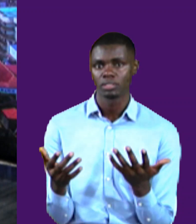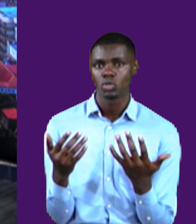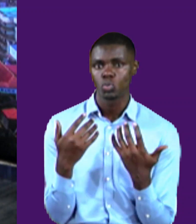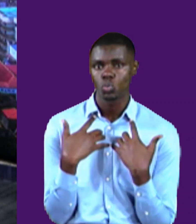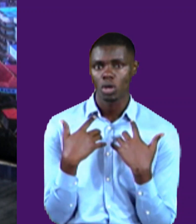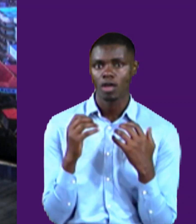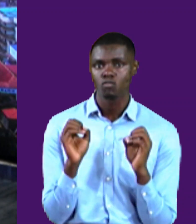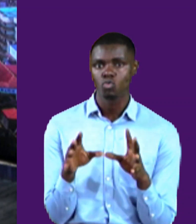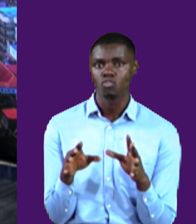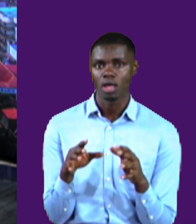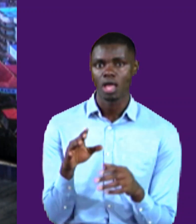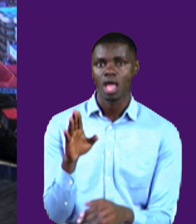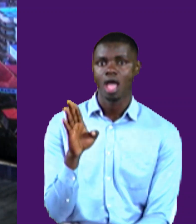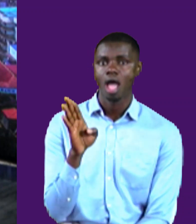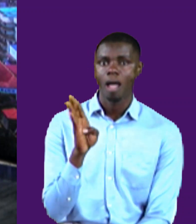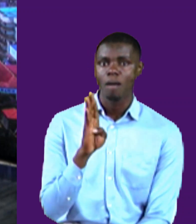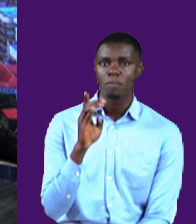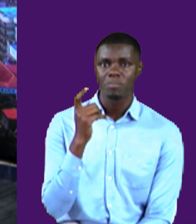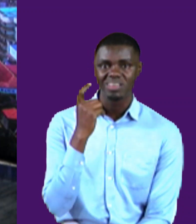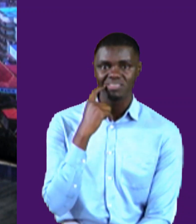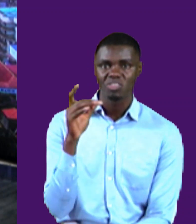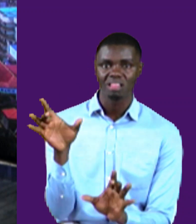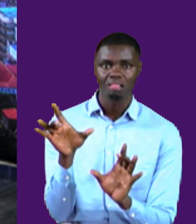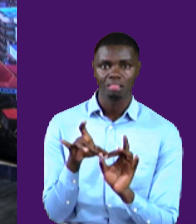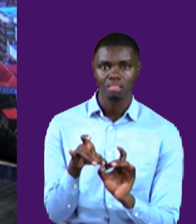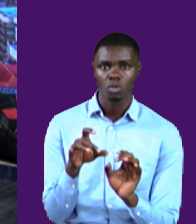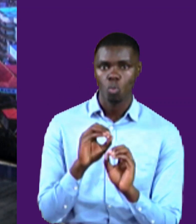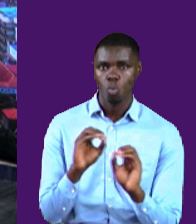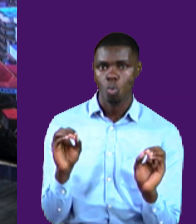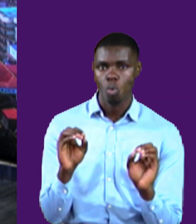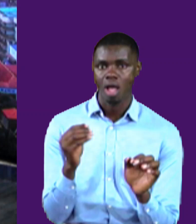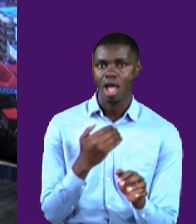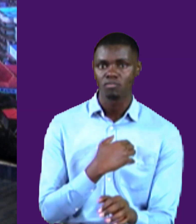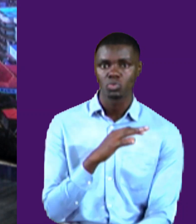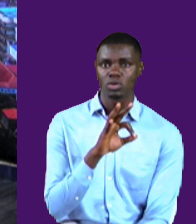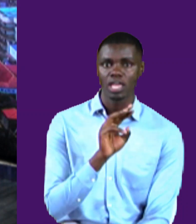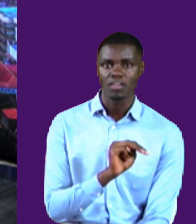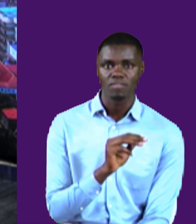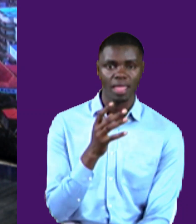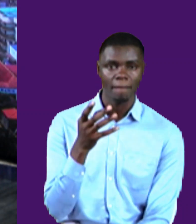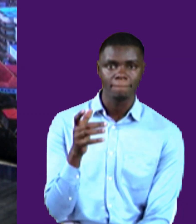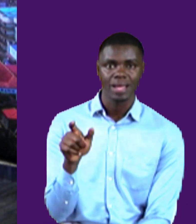Bluetooth connection. It only has the FM radio,